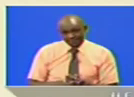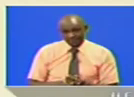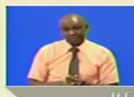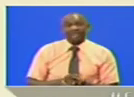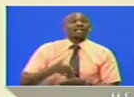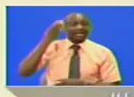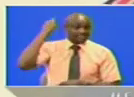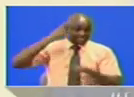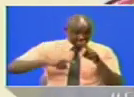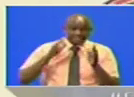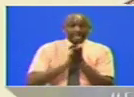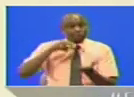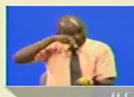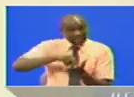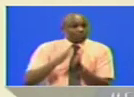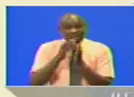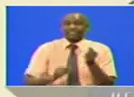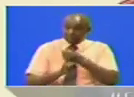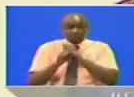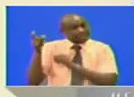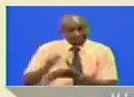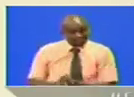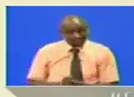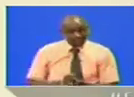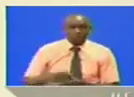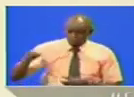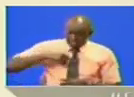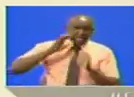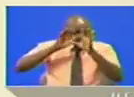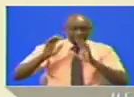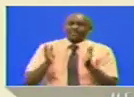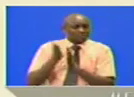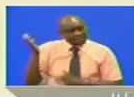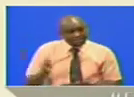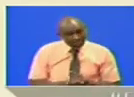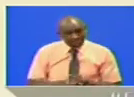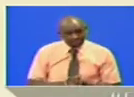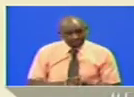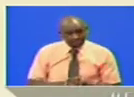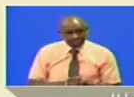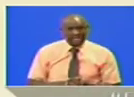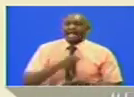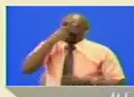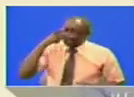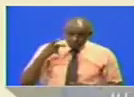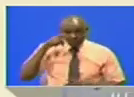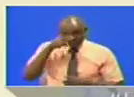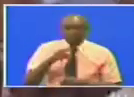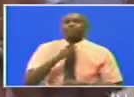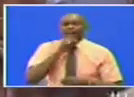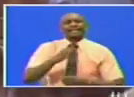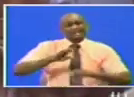Mwaka ile ngine tulisimama na hei. Tulifanya campaign na hei. Kalonzo msio kani